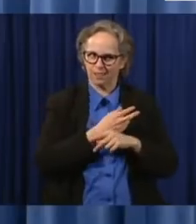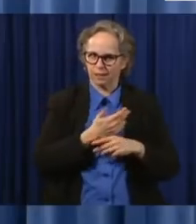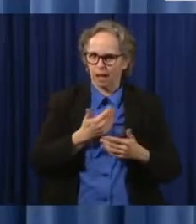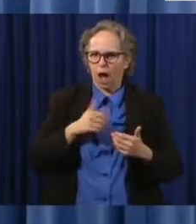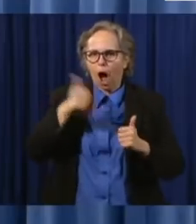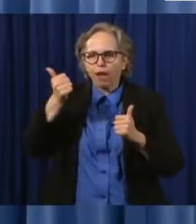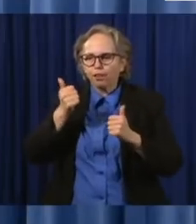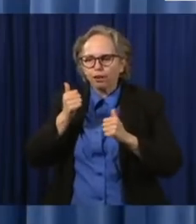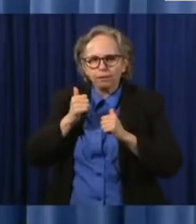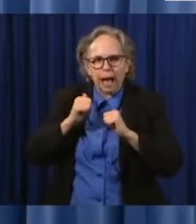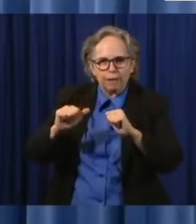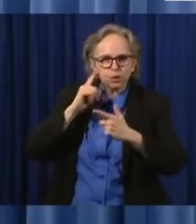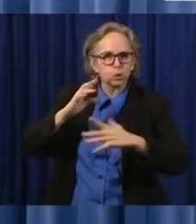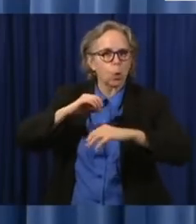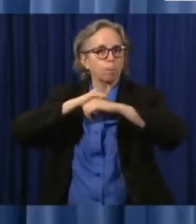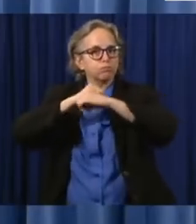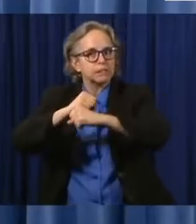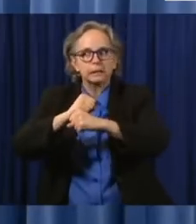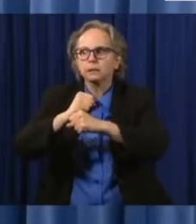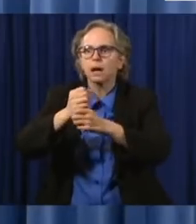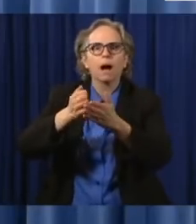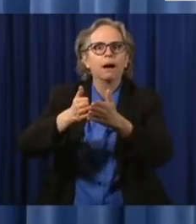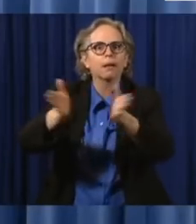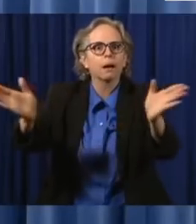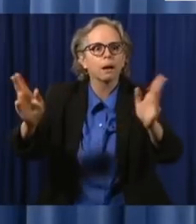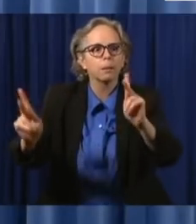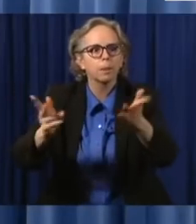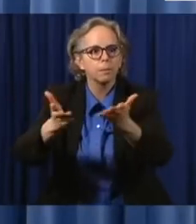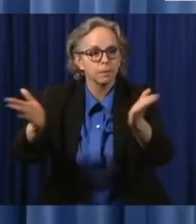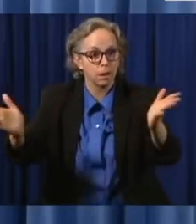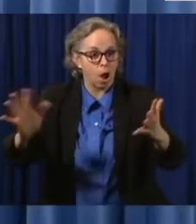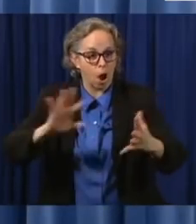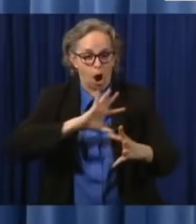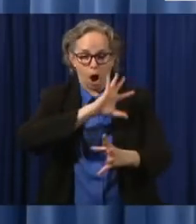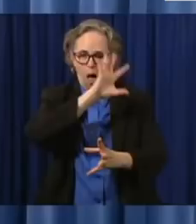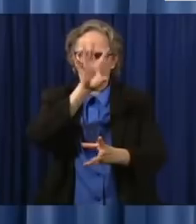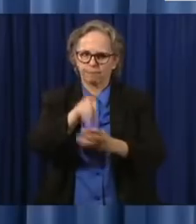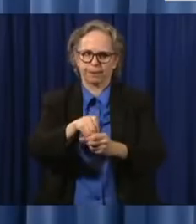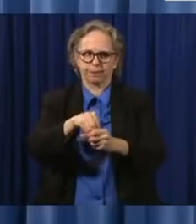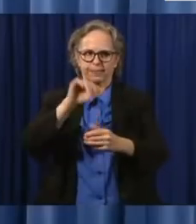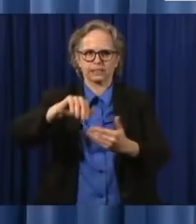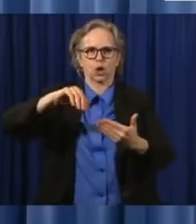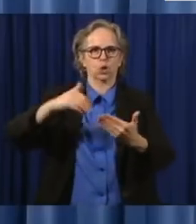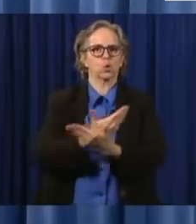protect the public. All of those are incorporated in this new order.